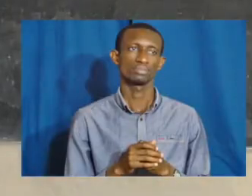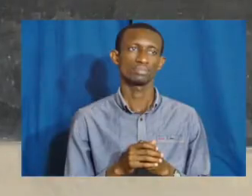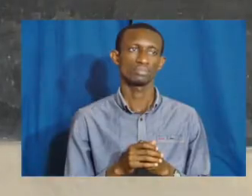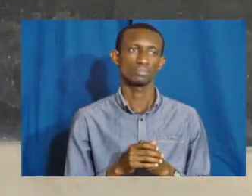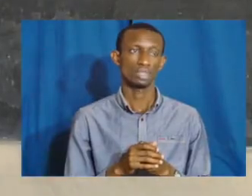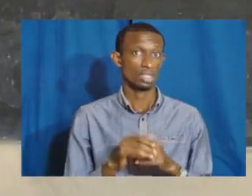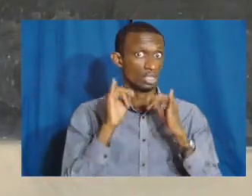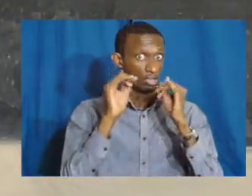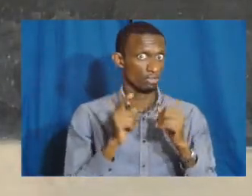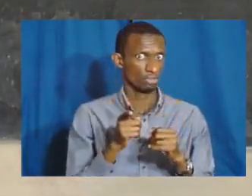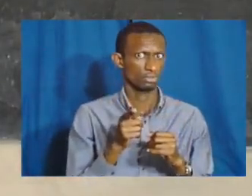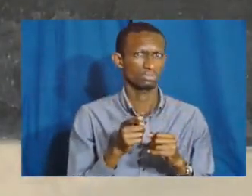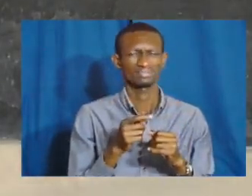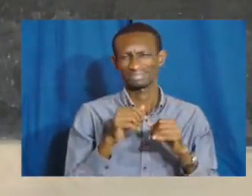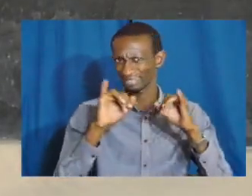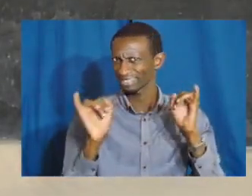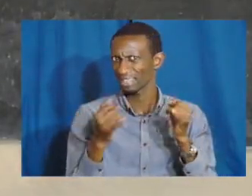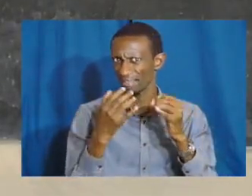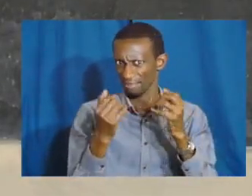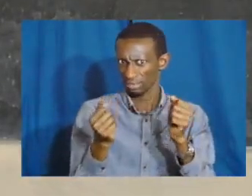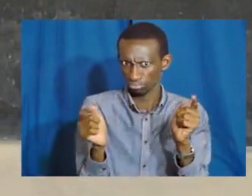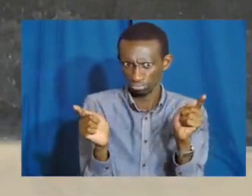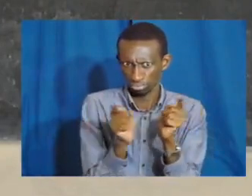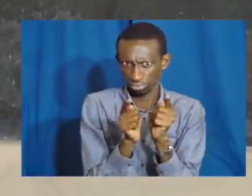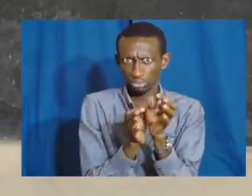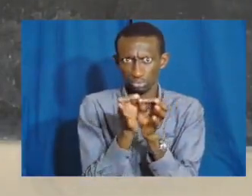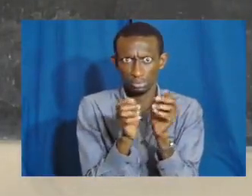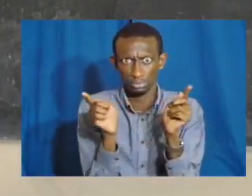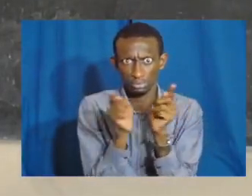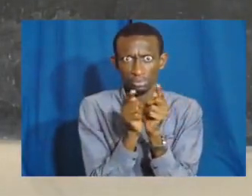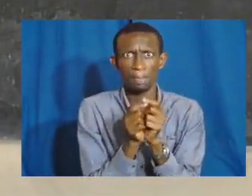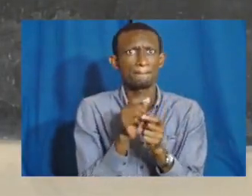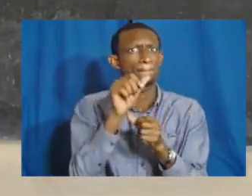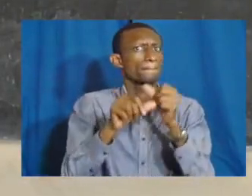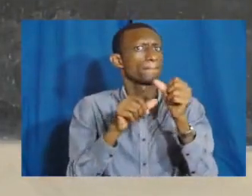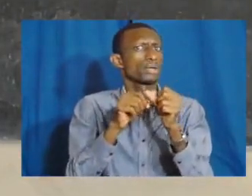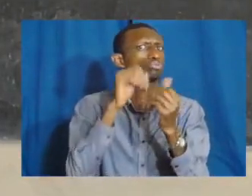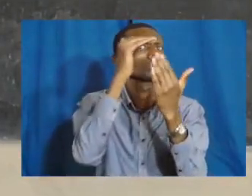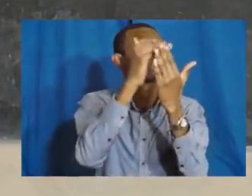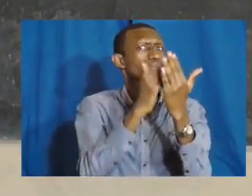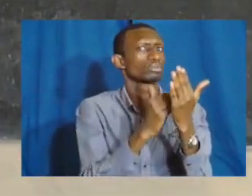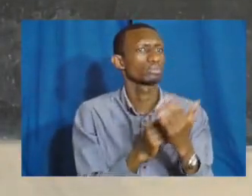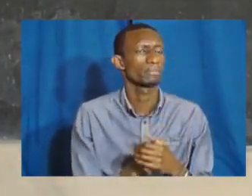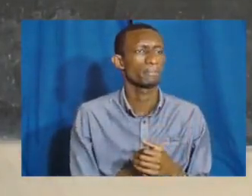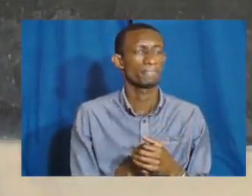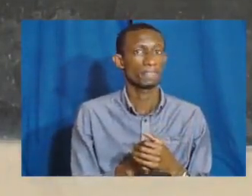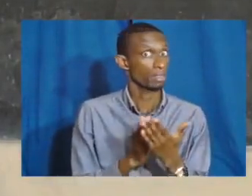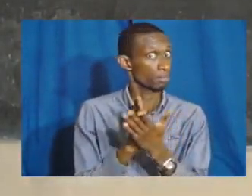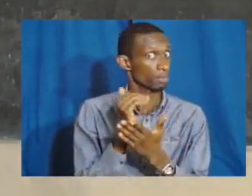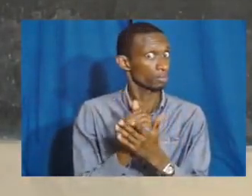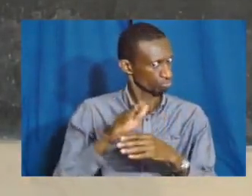So if I can take you briefly through the classification, because we will continue with